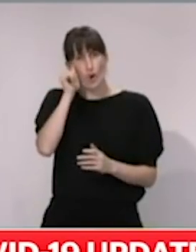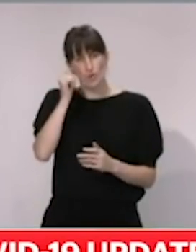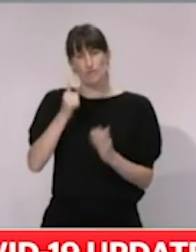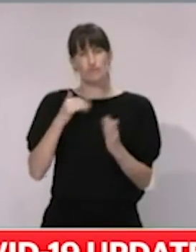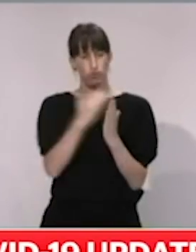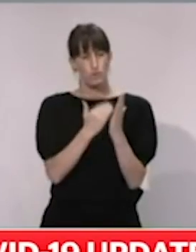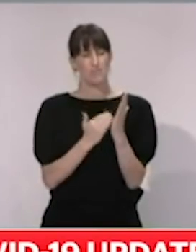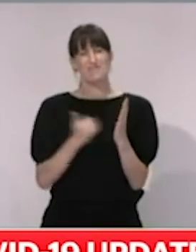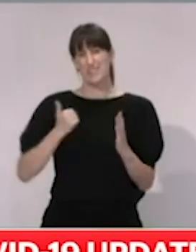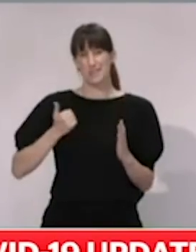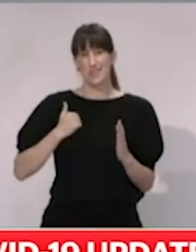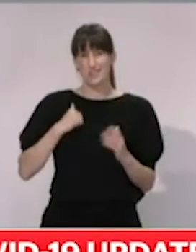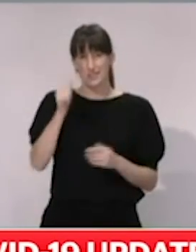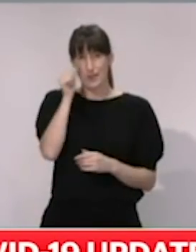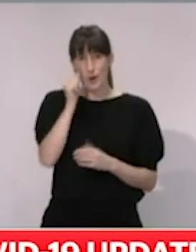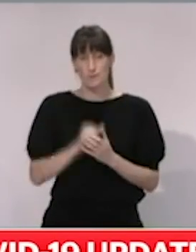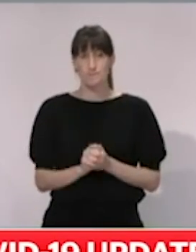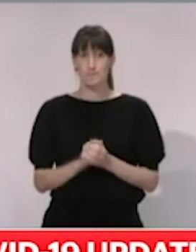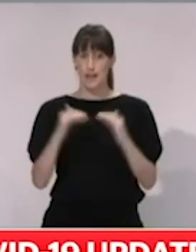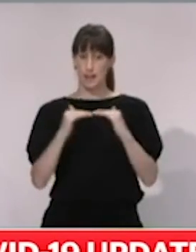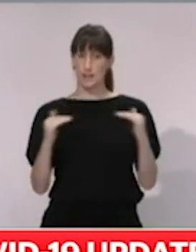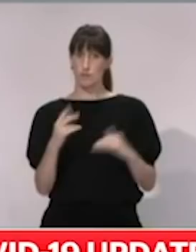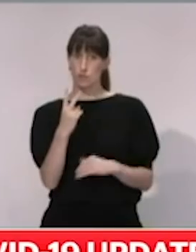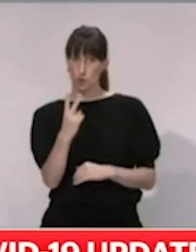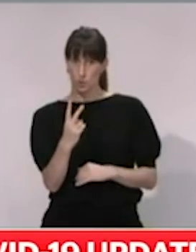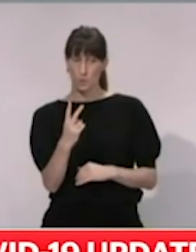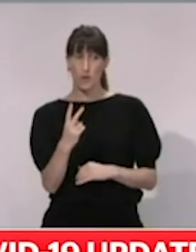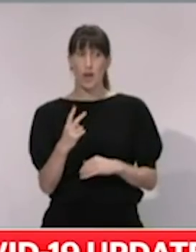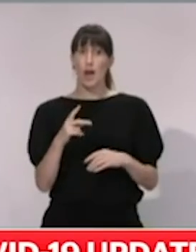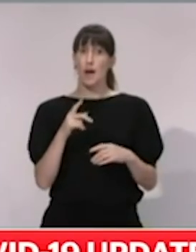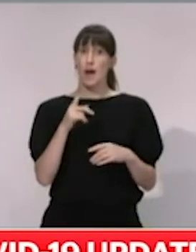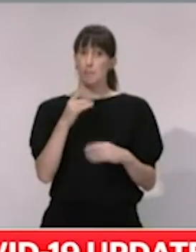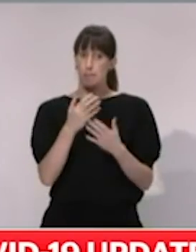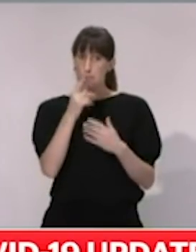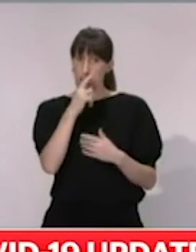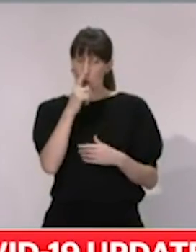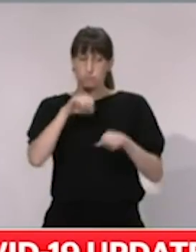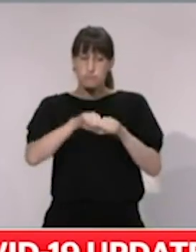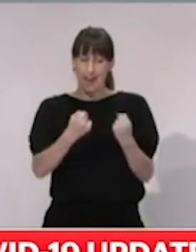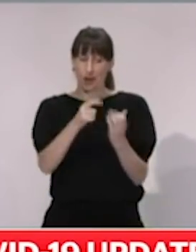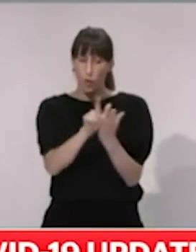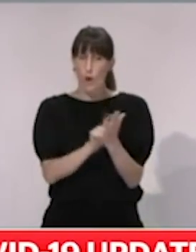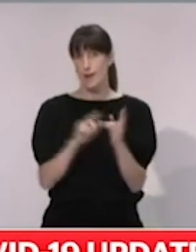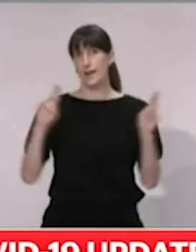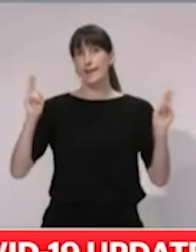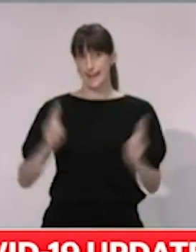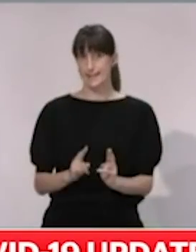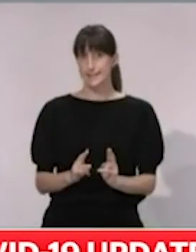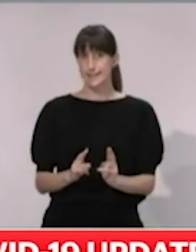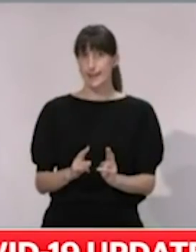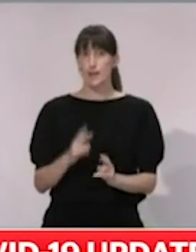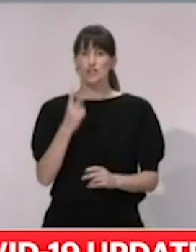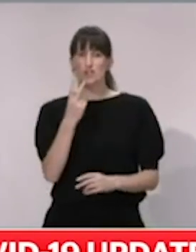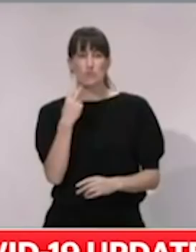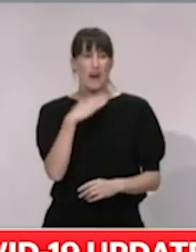breaches are significantly less than Alert Level 3. We're only getting 200 to 350 reports